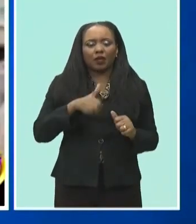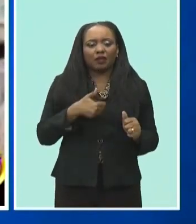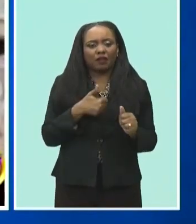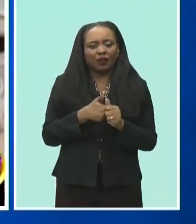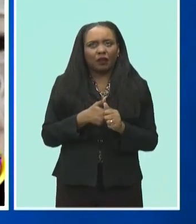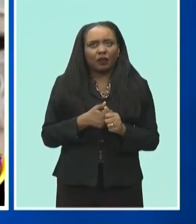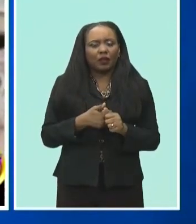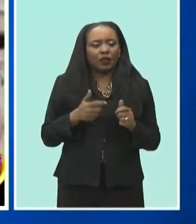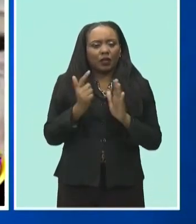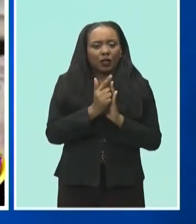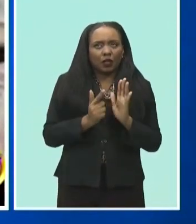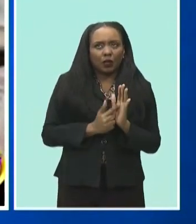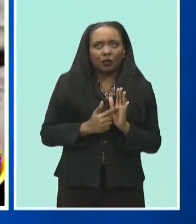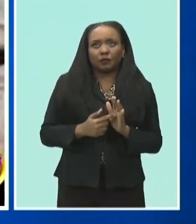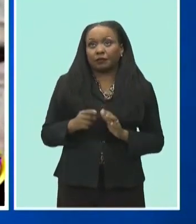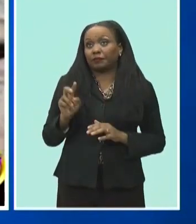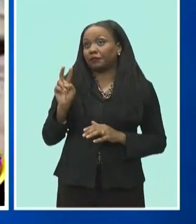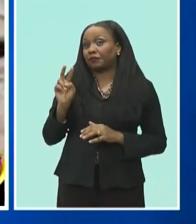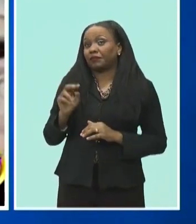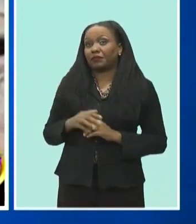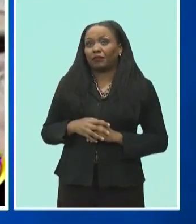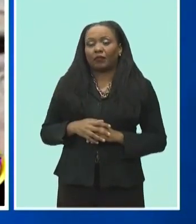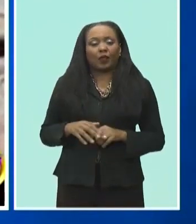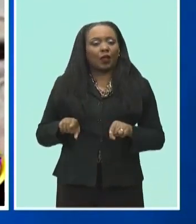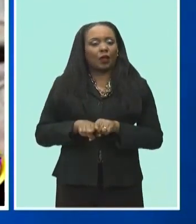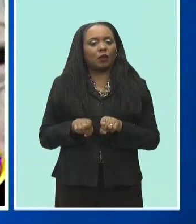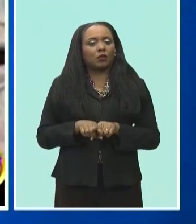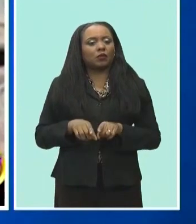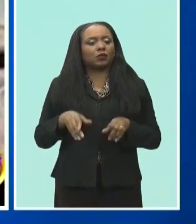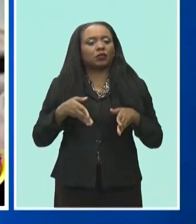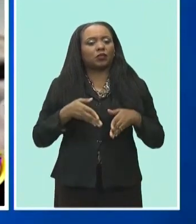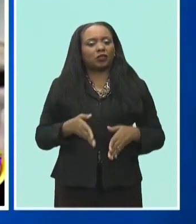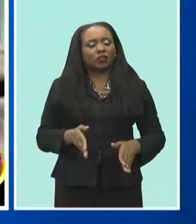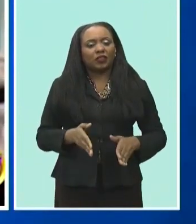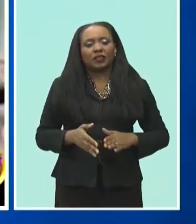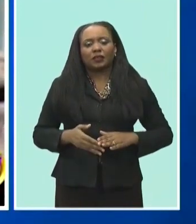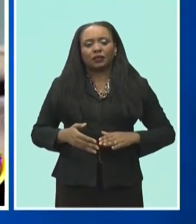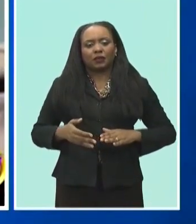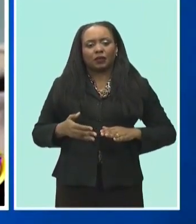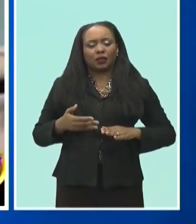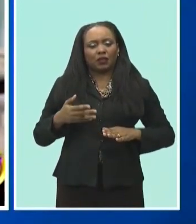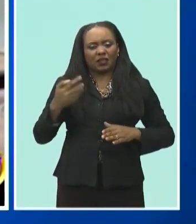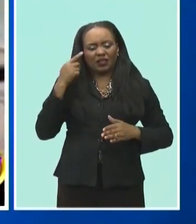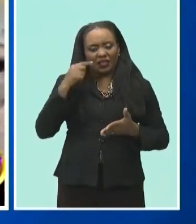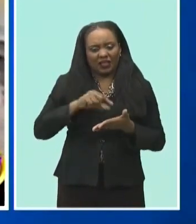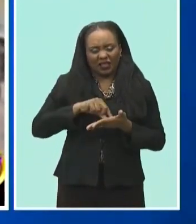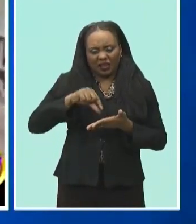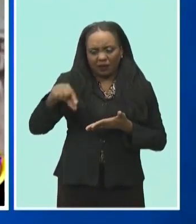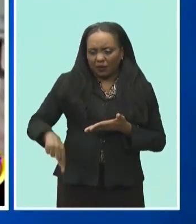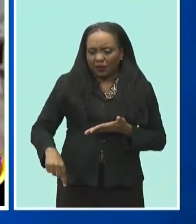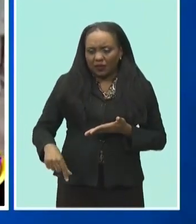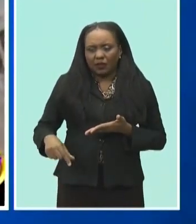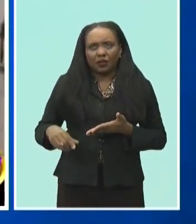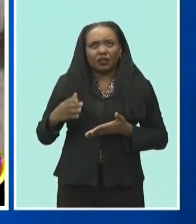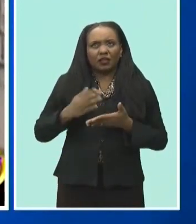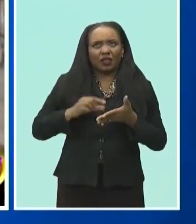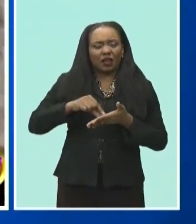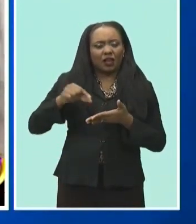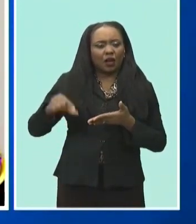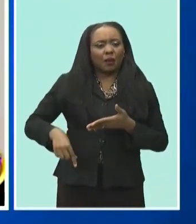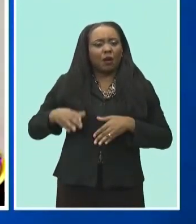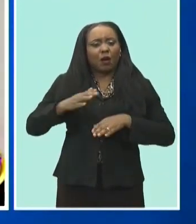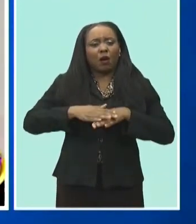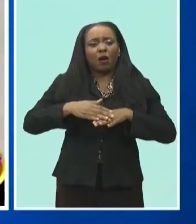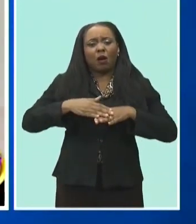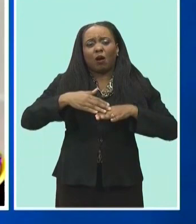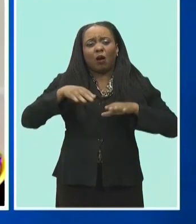signs. Street-side vendors were also found in breach as garbage from their sales the night before were still seen hanging on walls, cables,